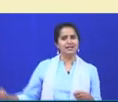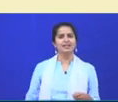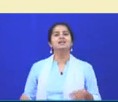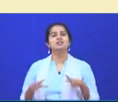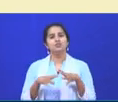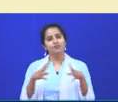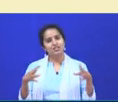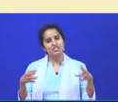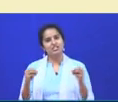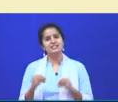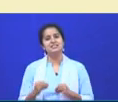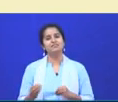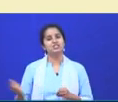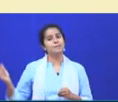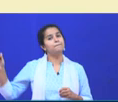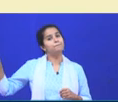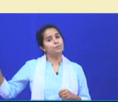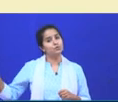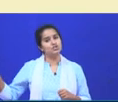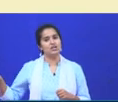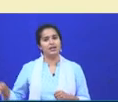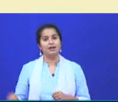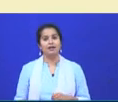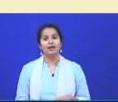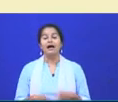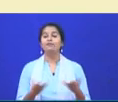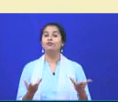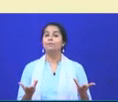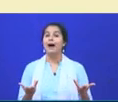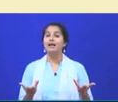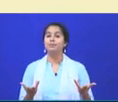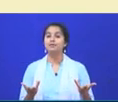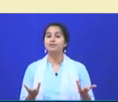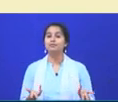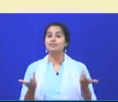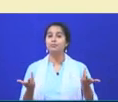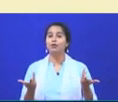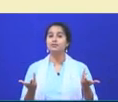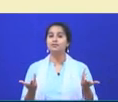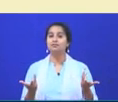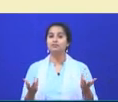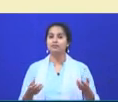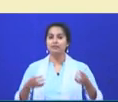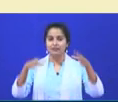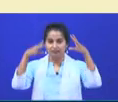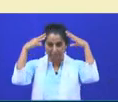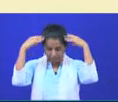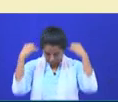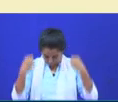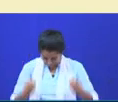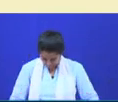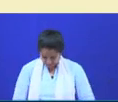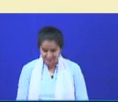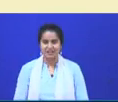the tail. So, vrishchikasya visham puchhe. And for a bad person, where is the poison?